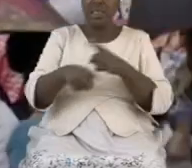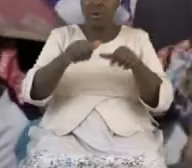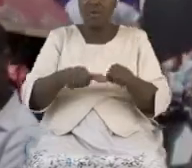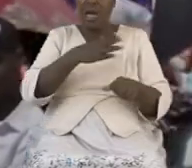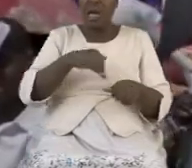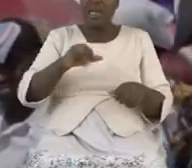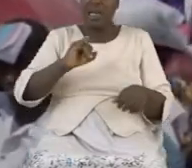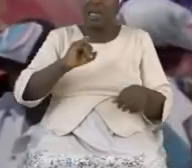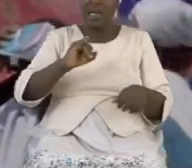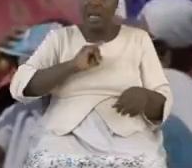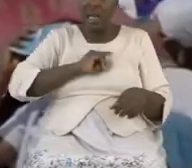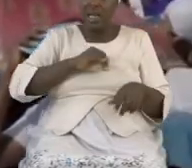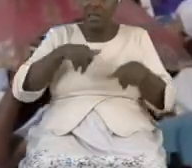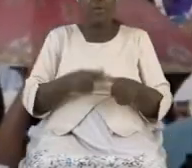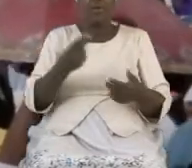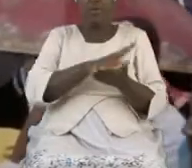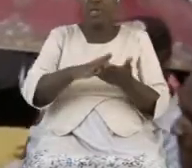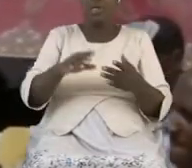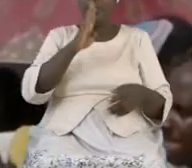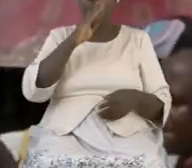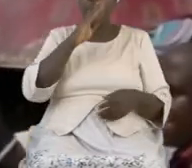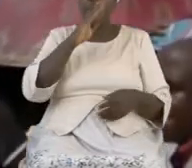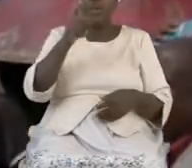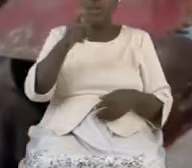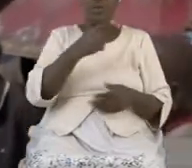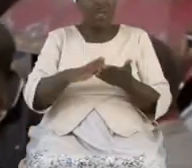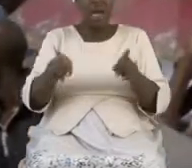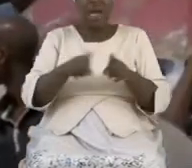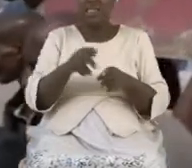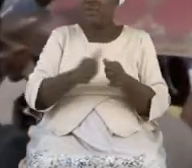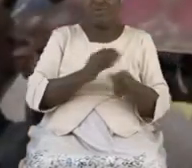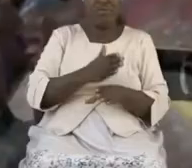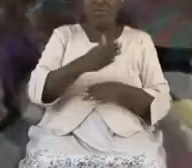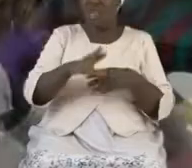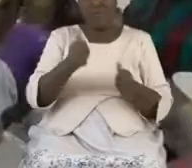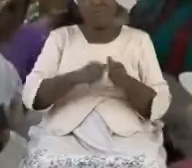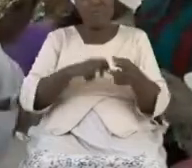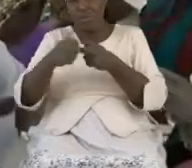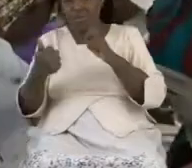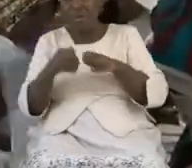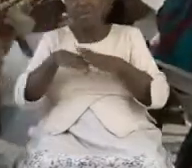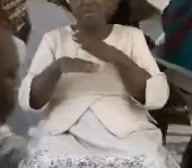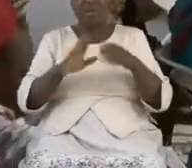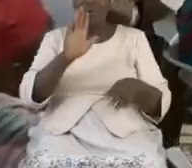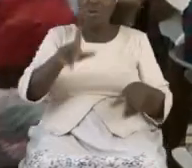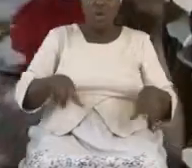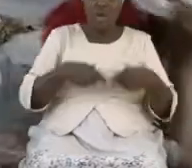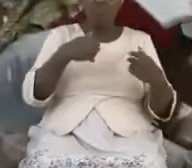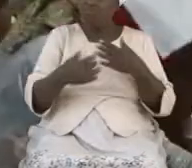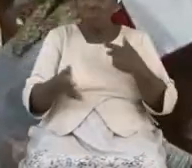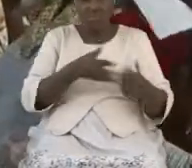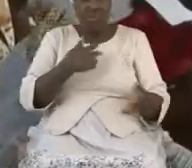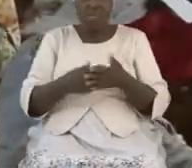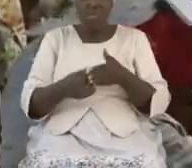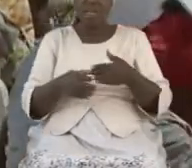holy. At every crossroad, every challenge in your life, whatever is thrown